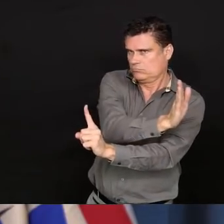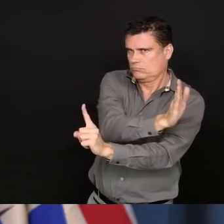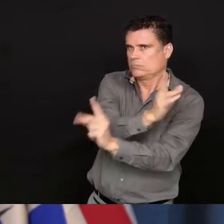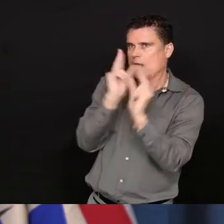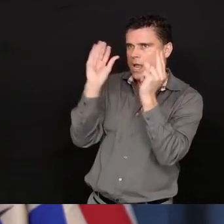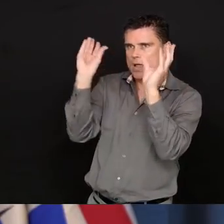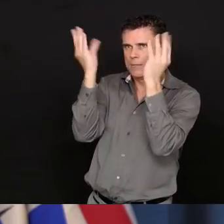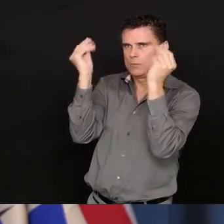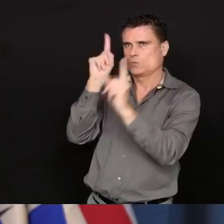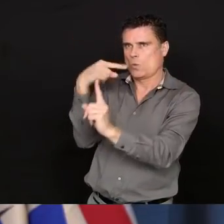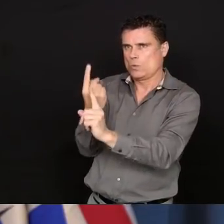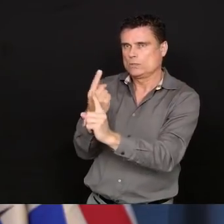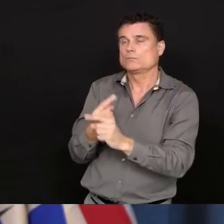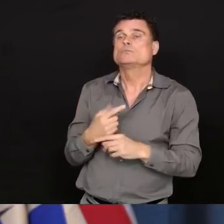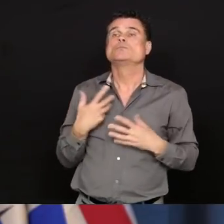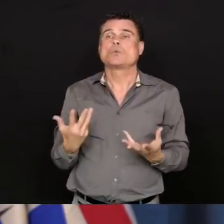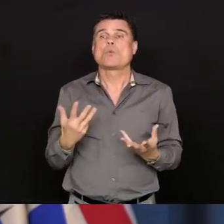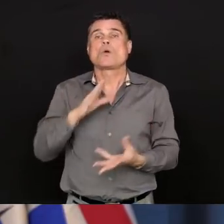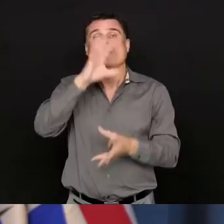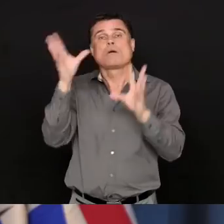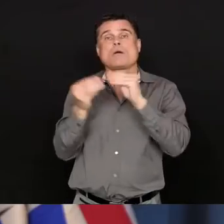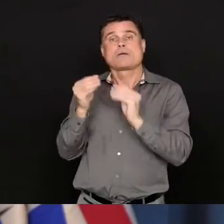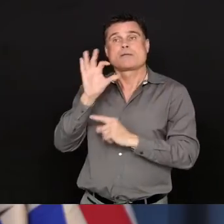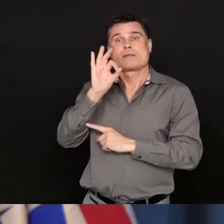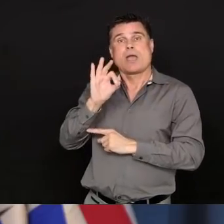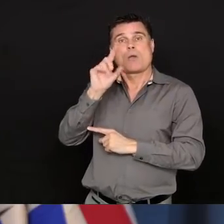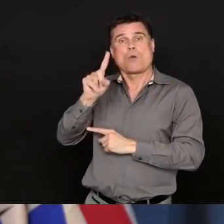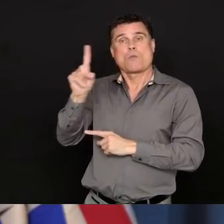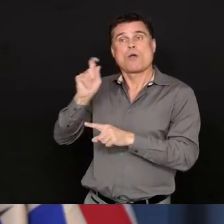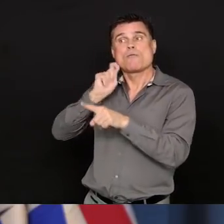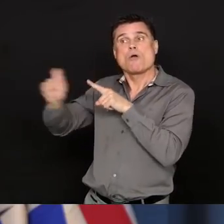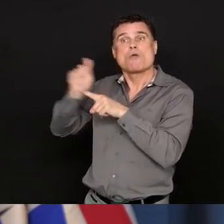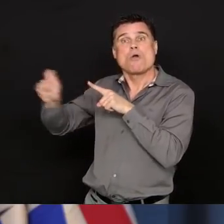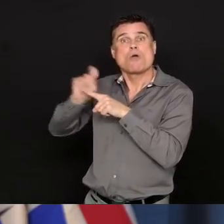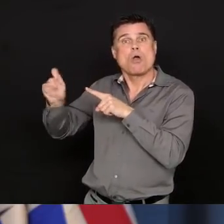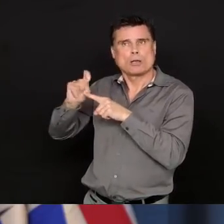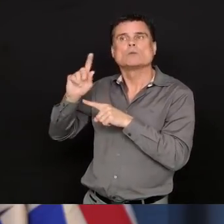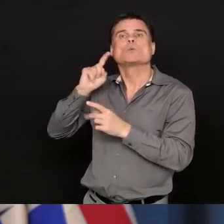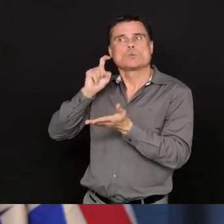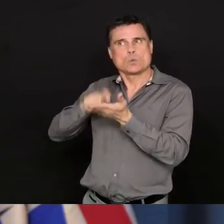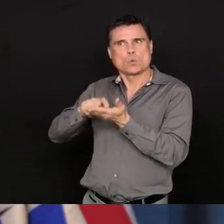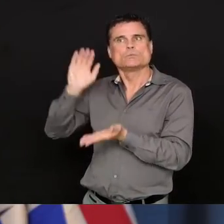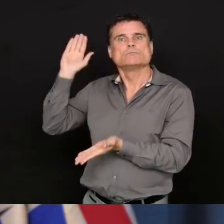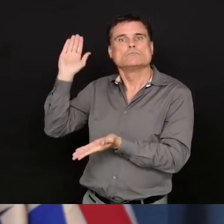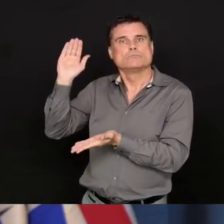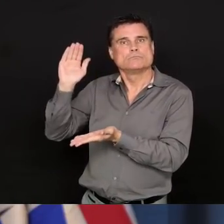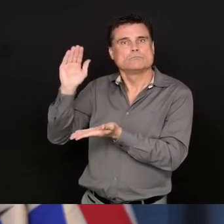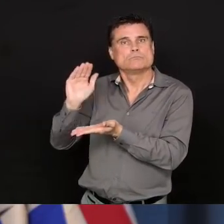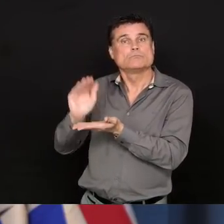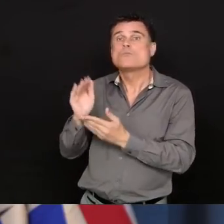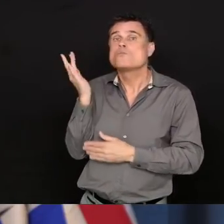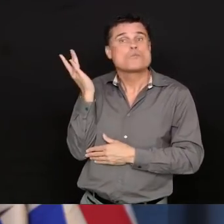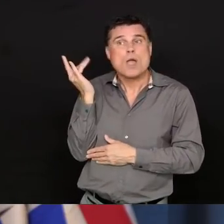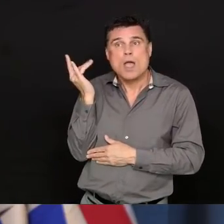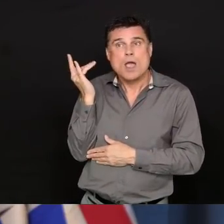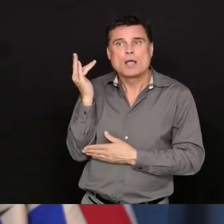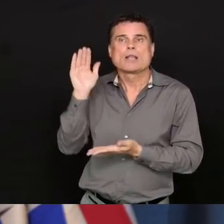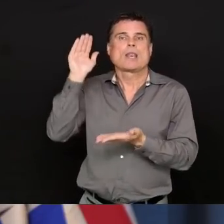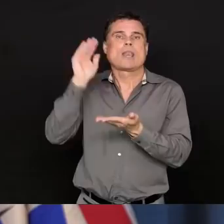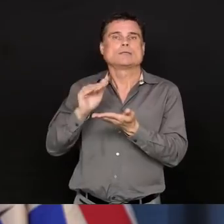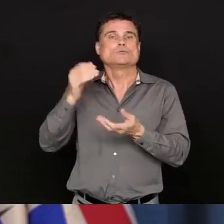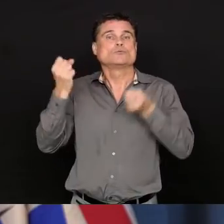as things like car crashes, for example. So this was a way to best protect our first responders and ensure